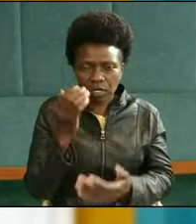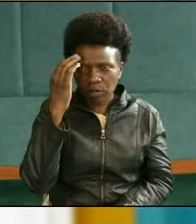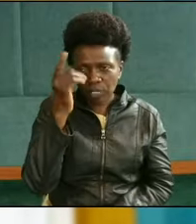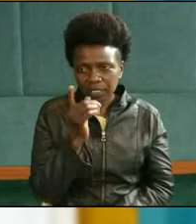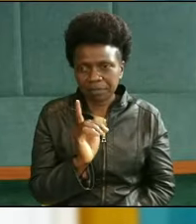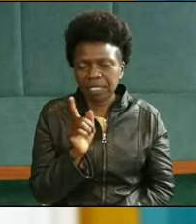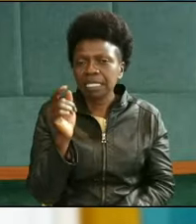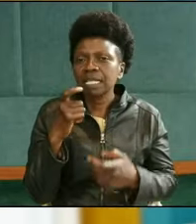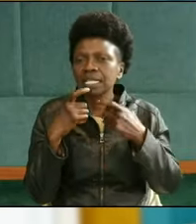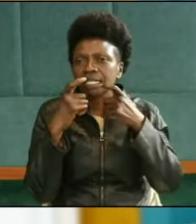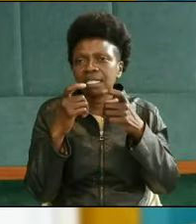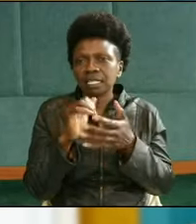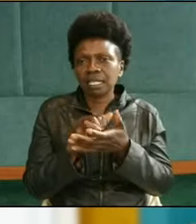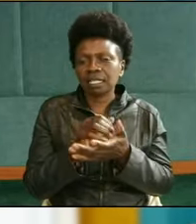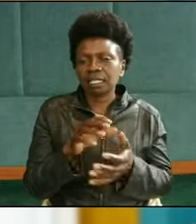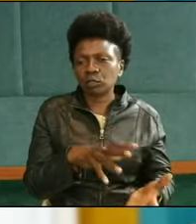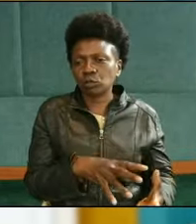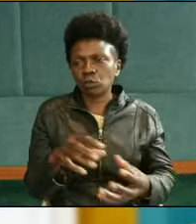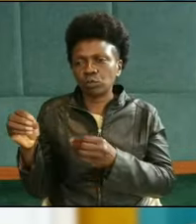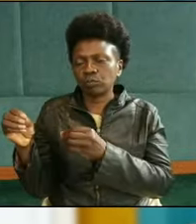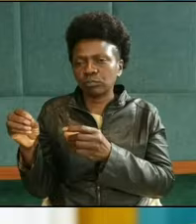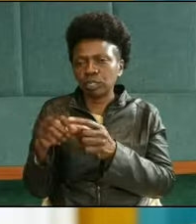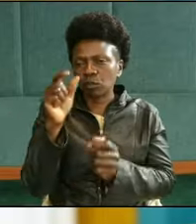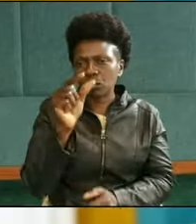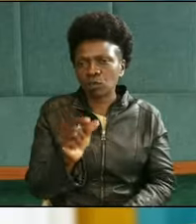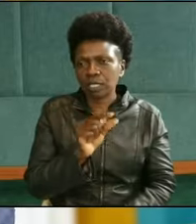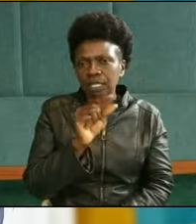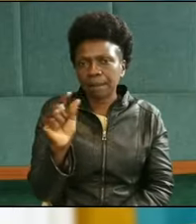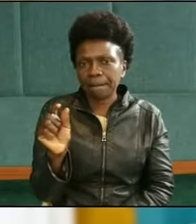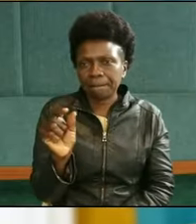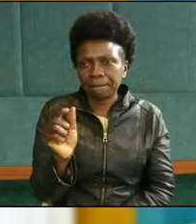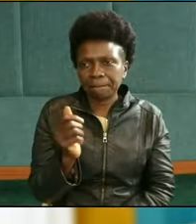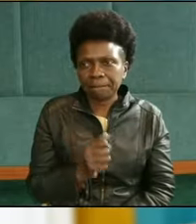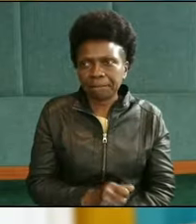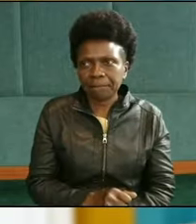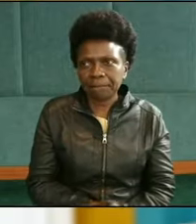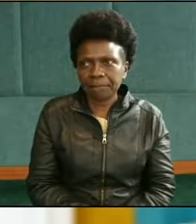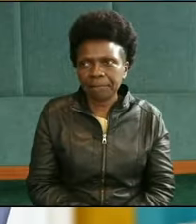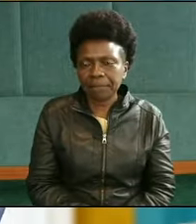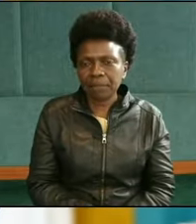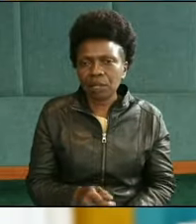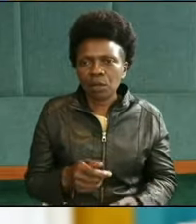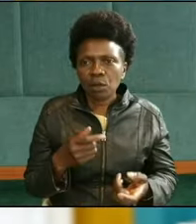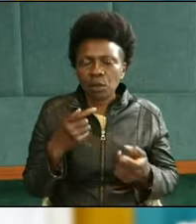That is the shame that he took on the cross. When he's being nailed on the